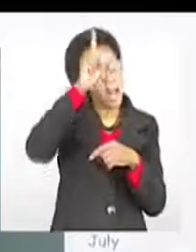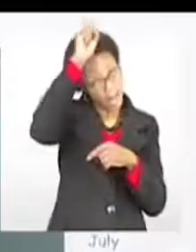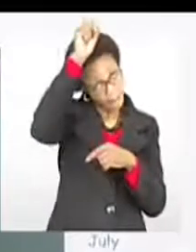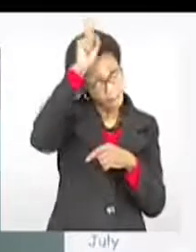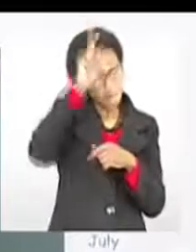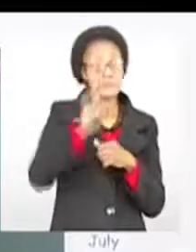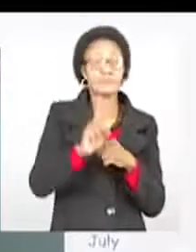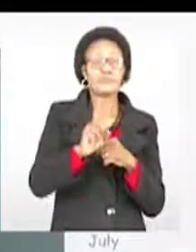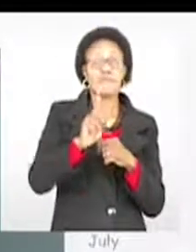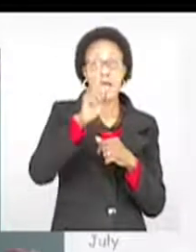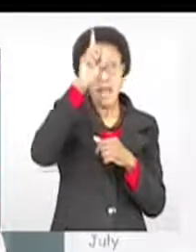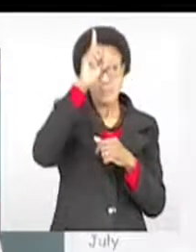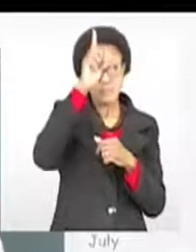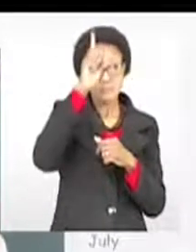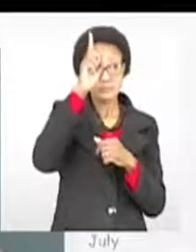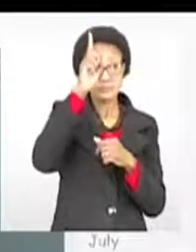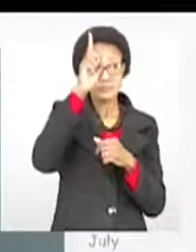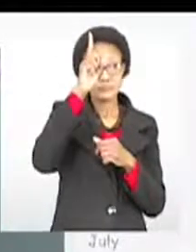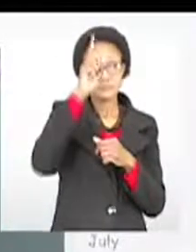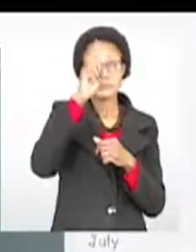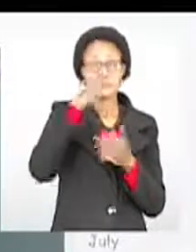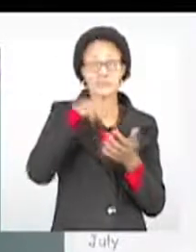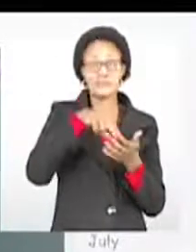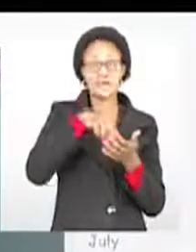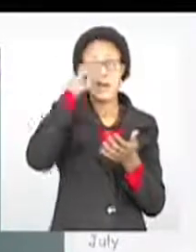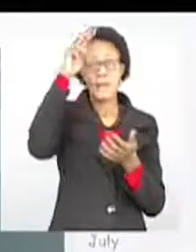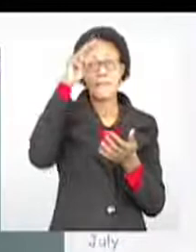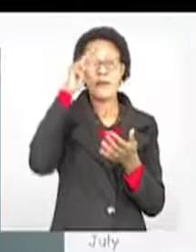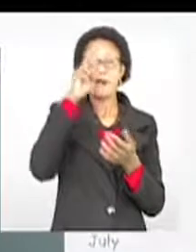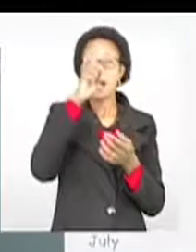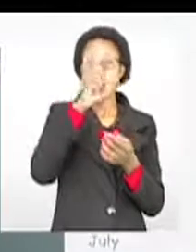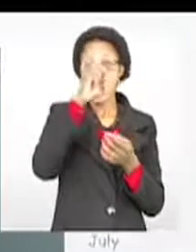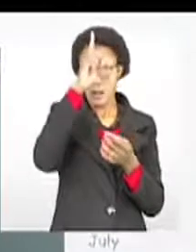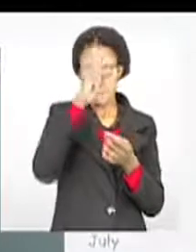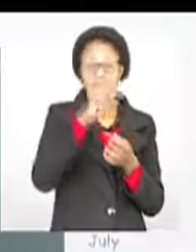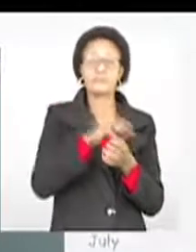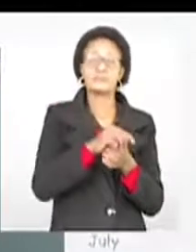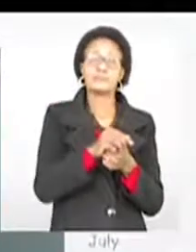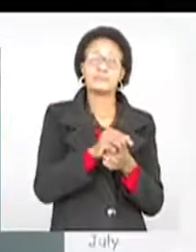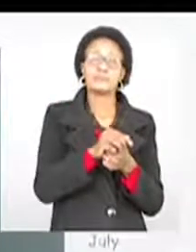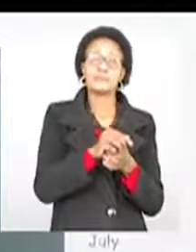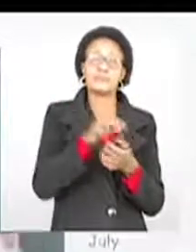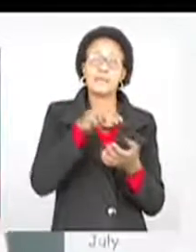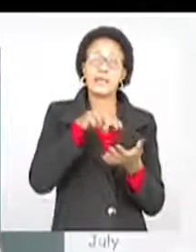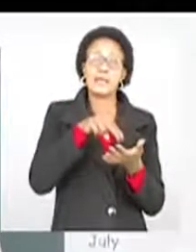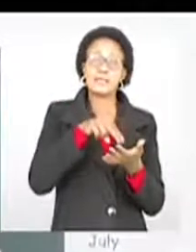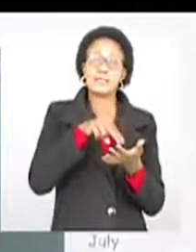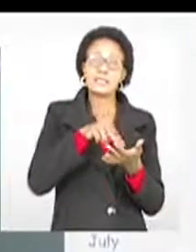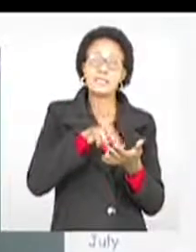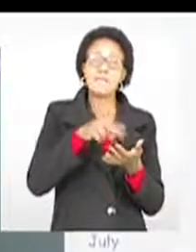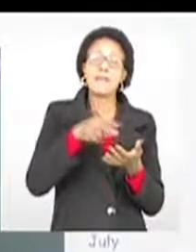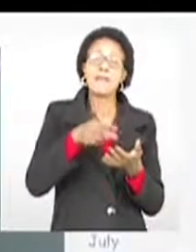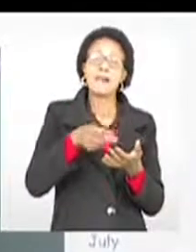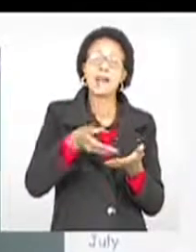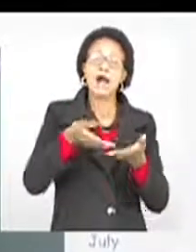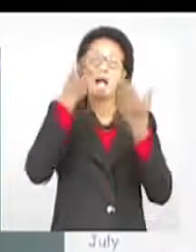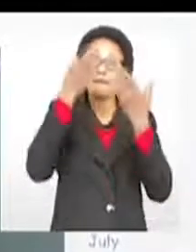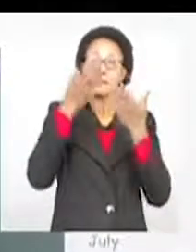Everybody, let's jump up. Well done. Jump